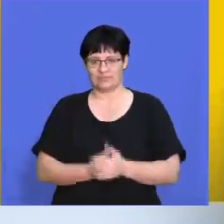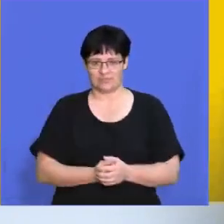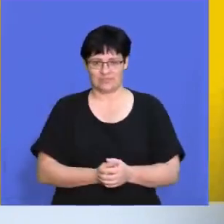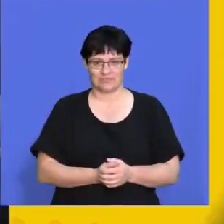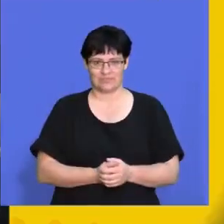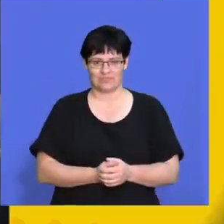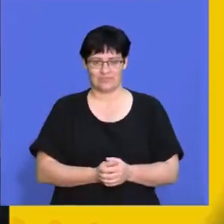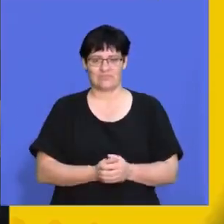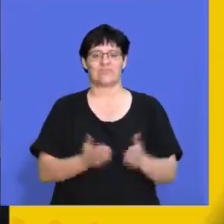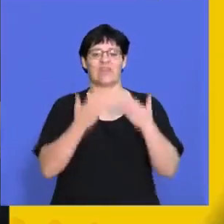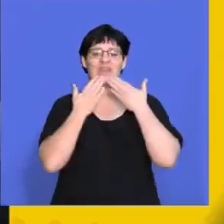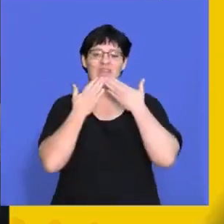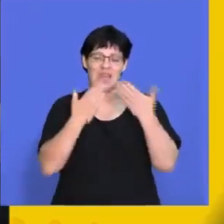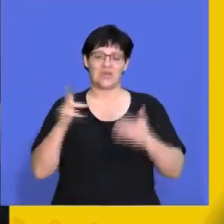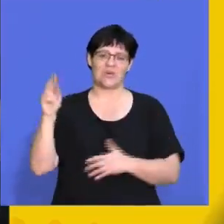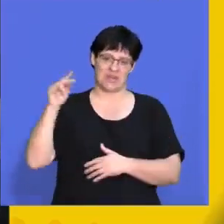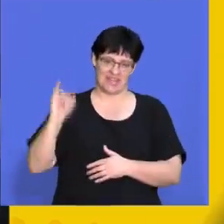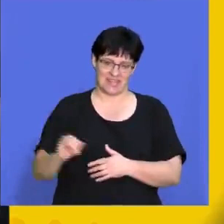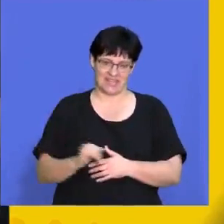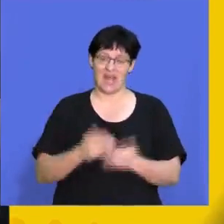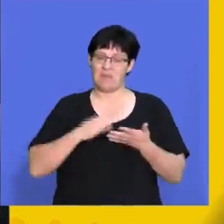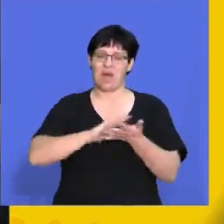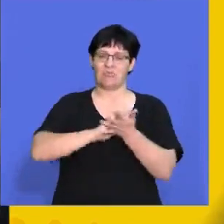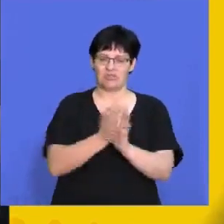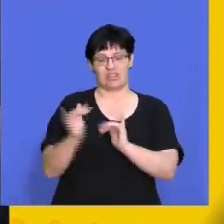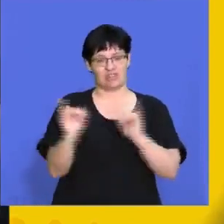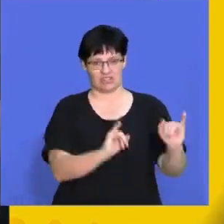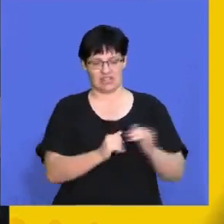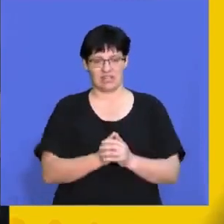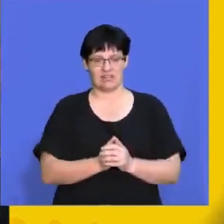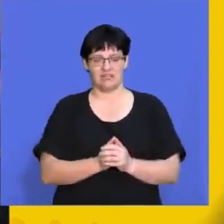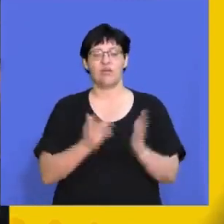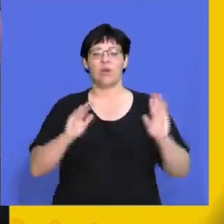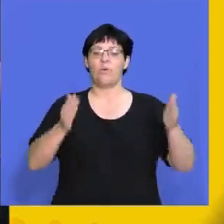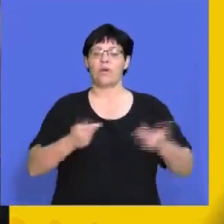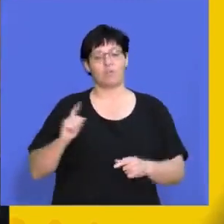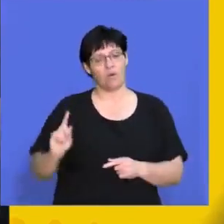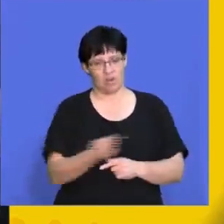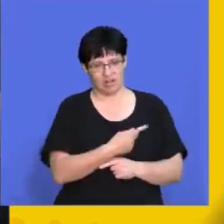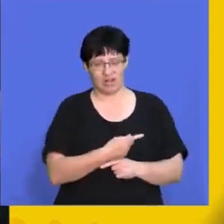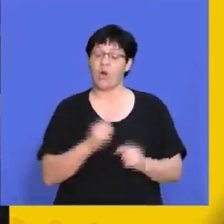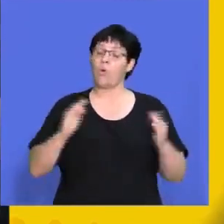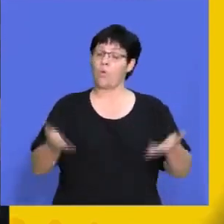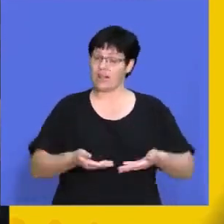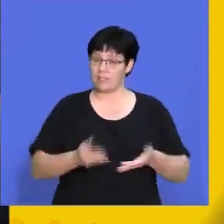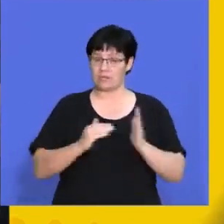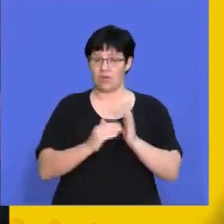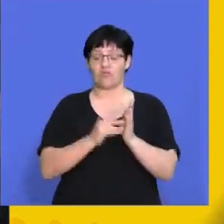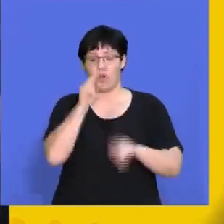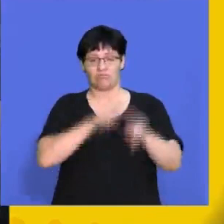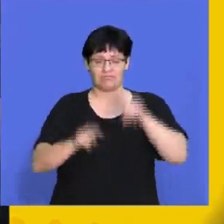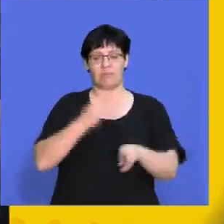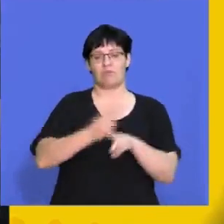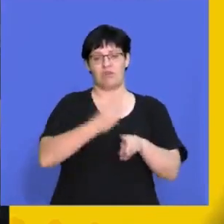you. Thank you so much, Looney. I really appreciate the introduction. And welcome, everyone. Welcome, Matrix, to your